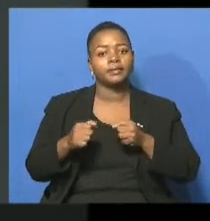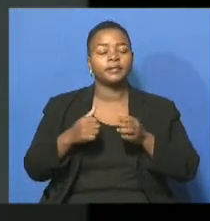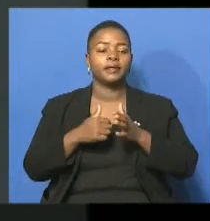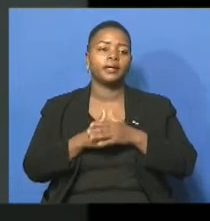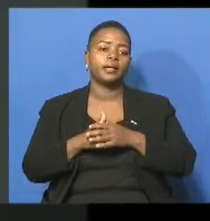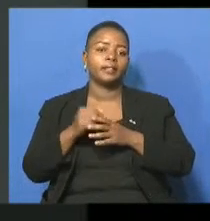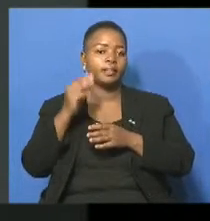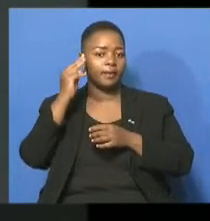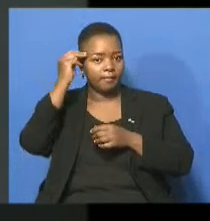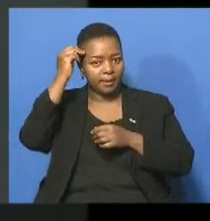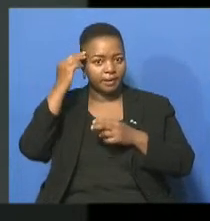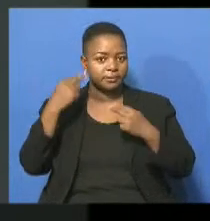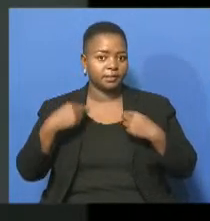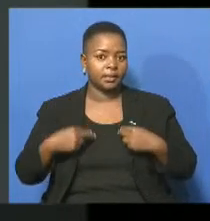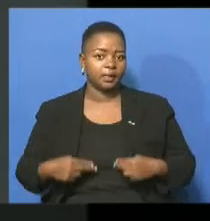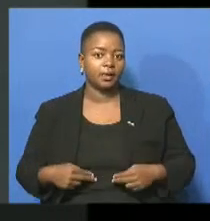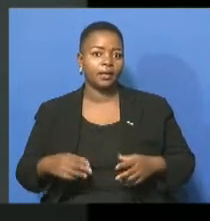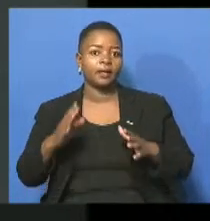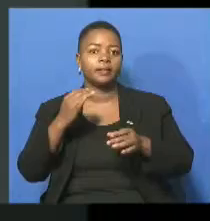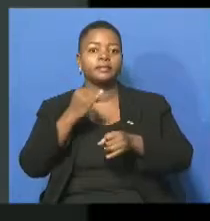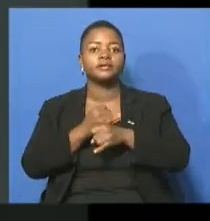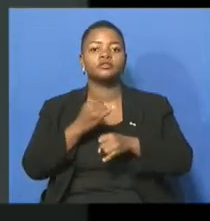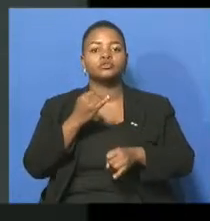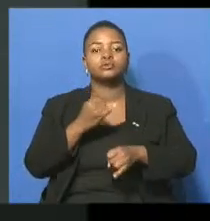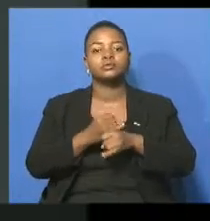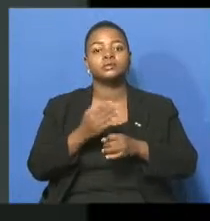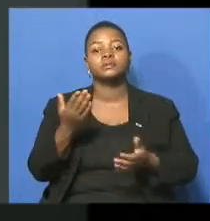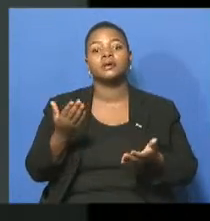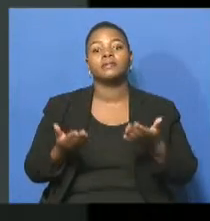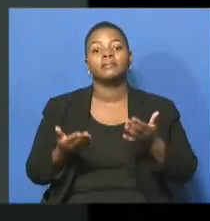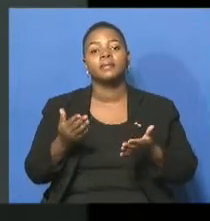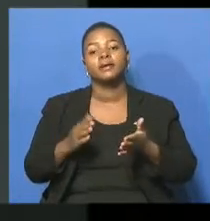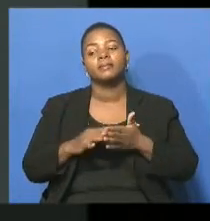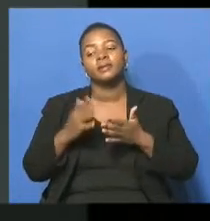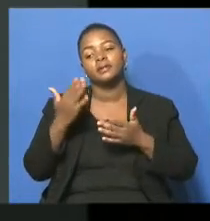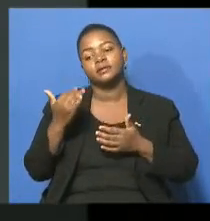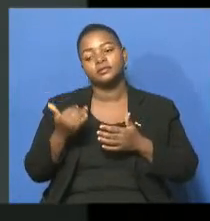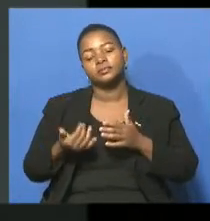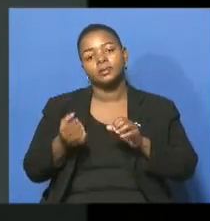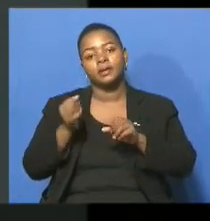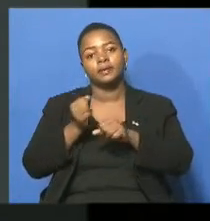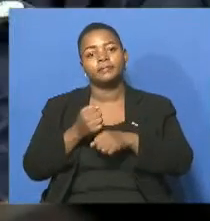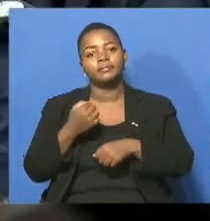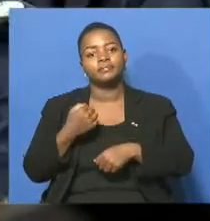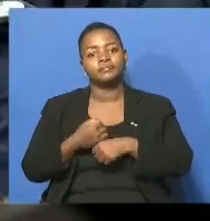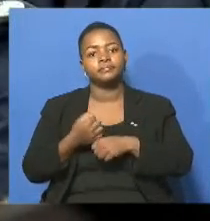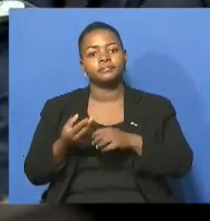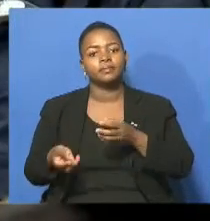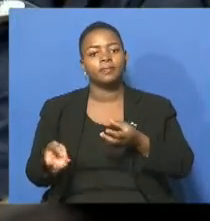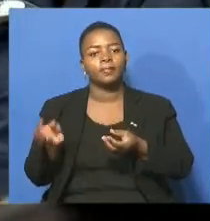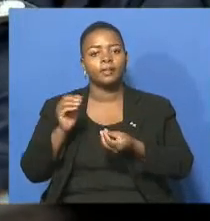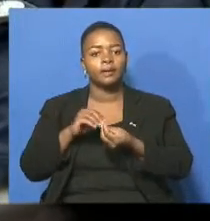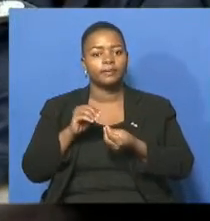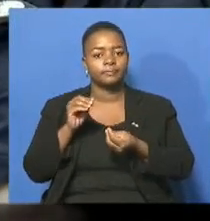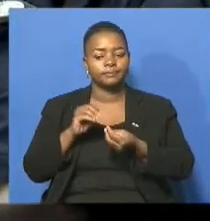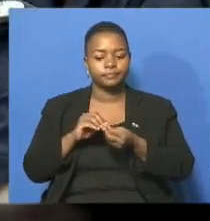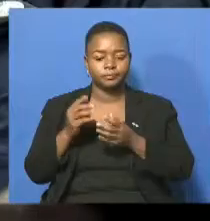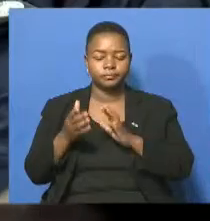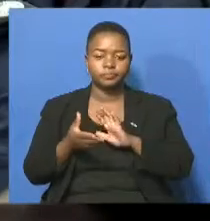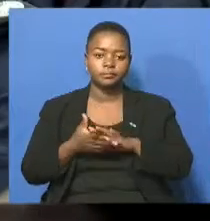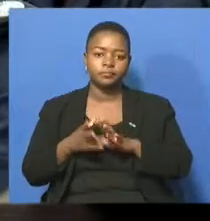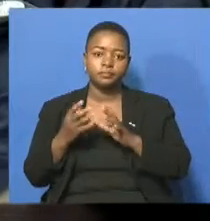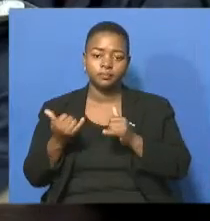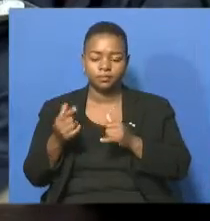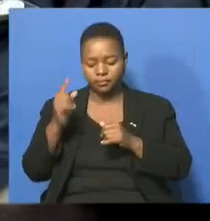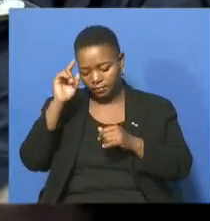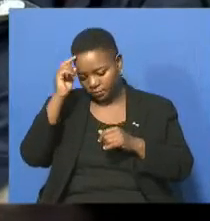be proportional to the increase in the prison population. And that is actually still true today, because we